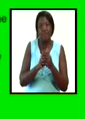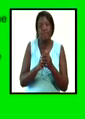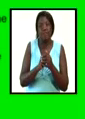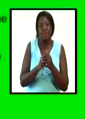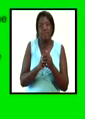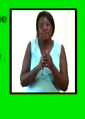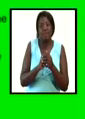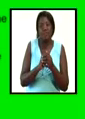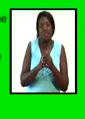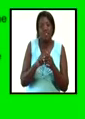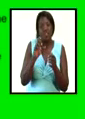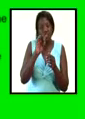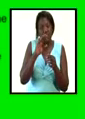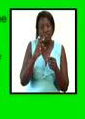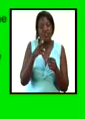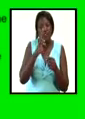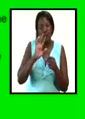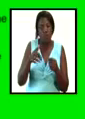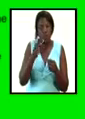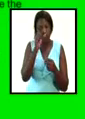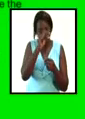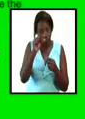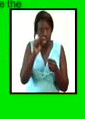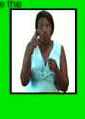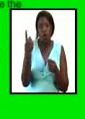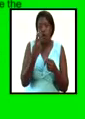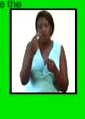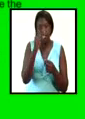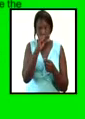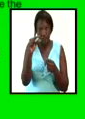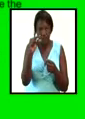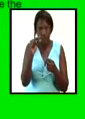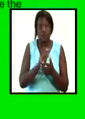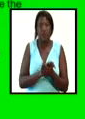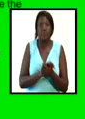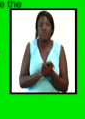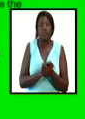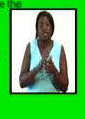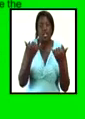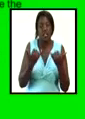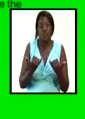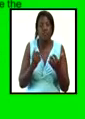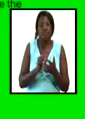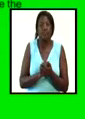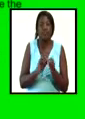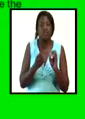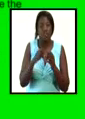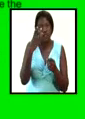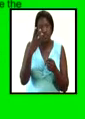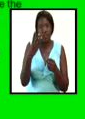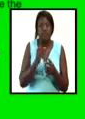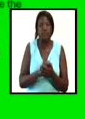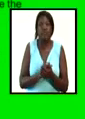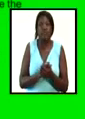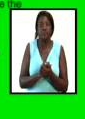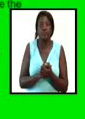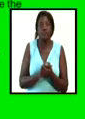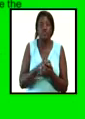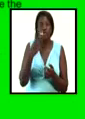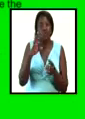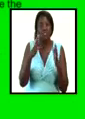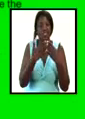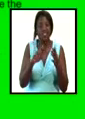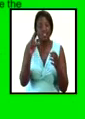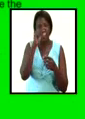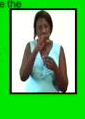word, then please write down one word. Now, Rule 3. Avoid starting sentences with